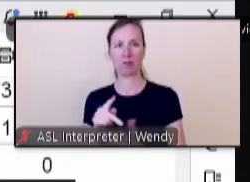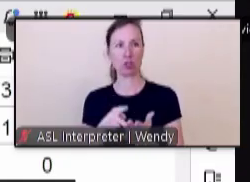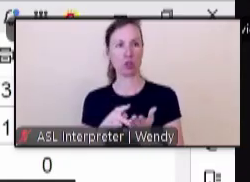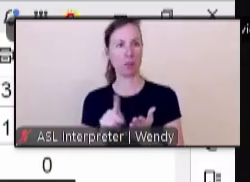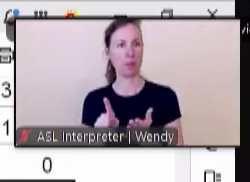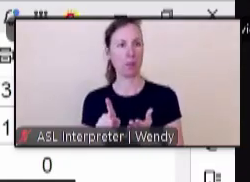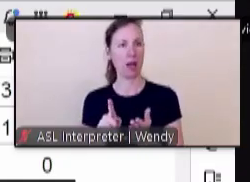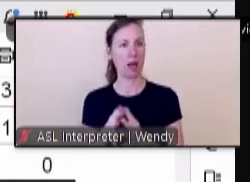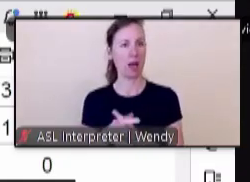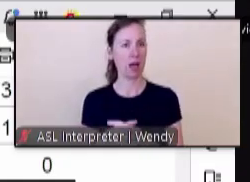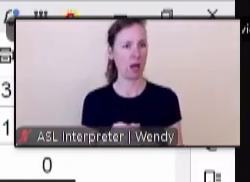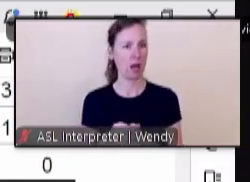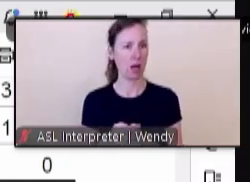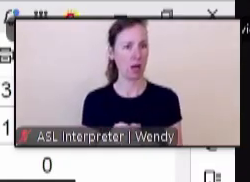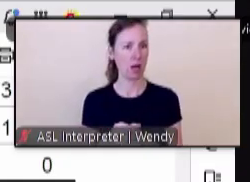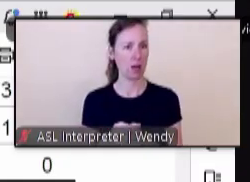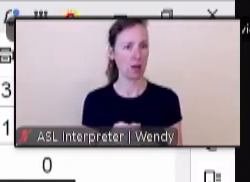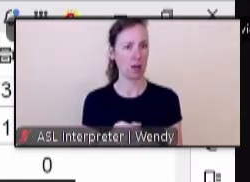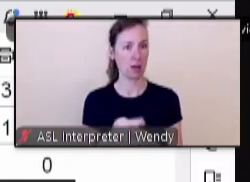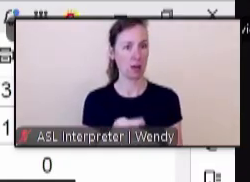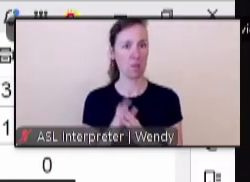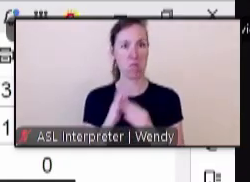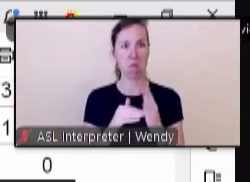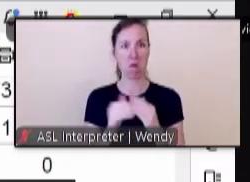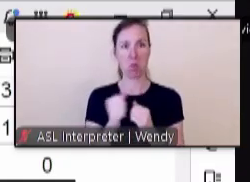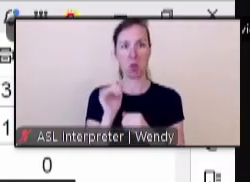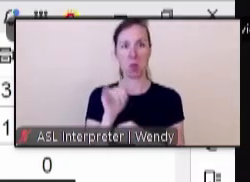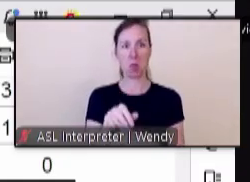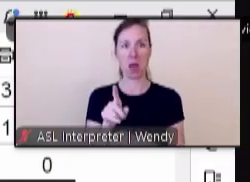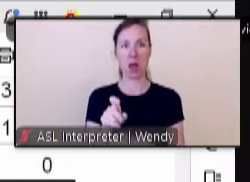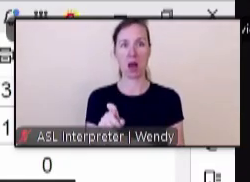Feel comfortable about that? Okay. Keep it moving.